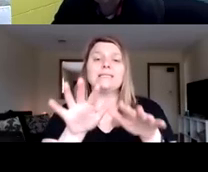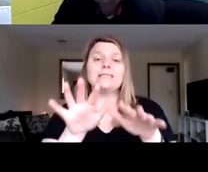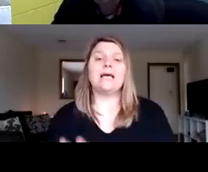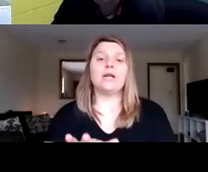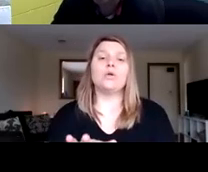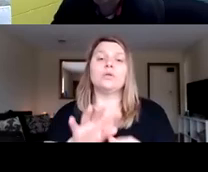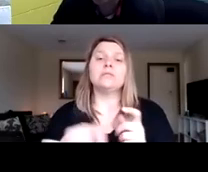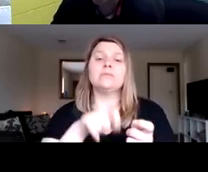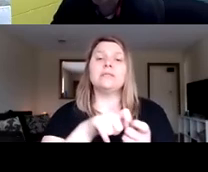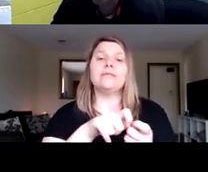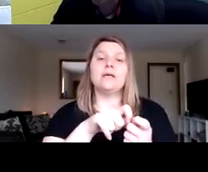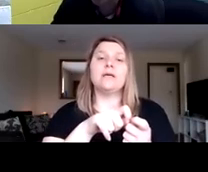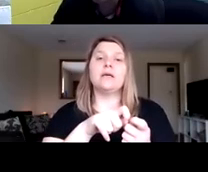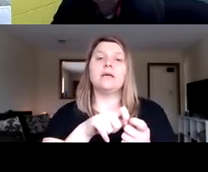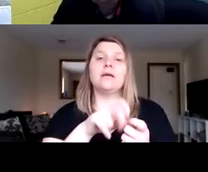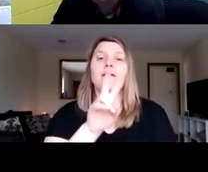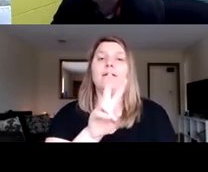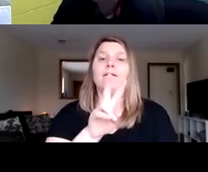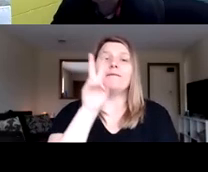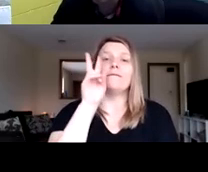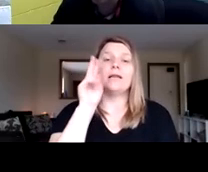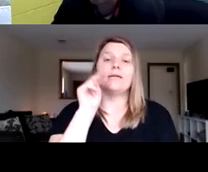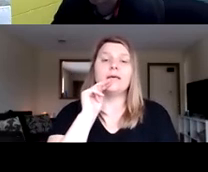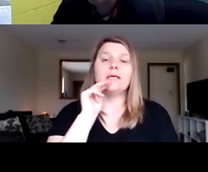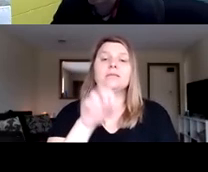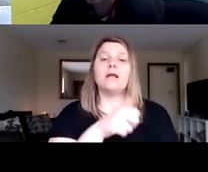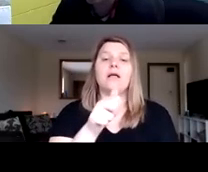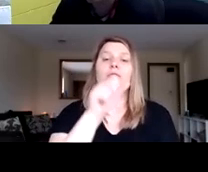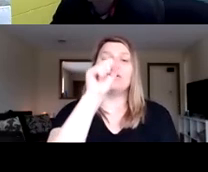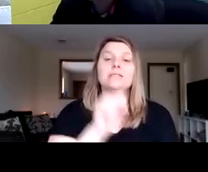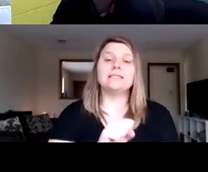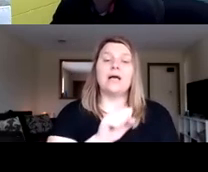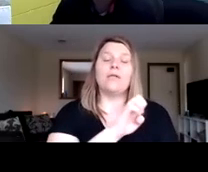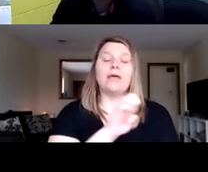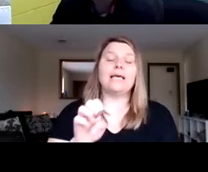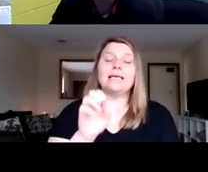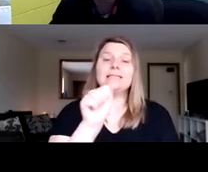designated Vietnamese, Laotians, and other Southeast Asians